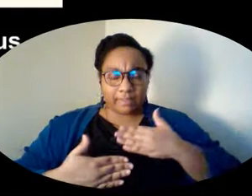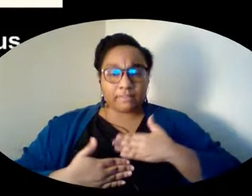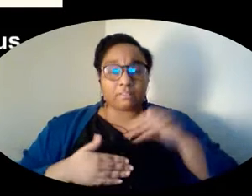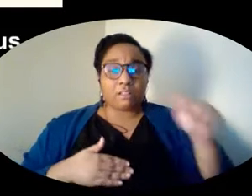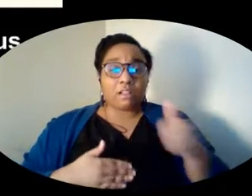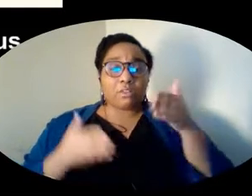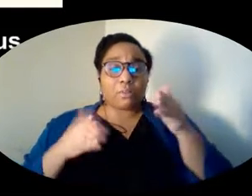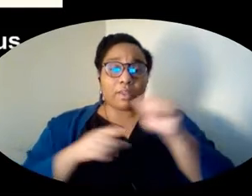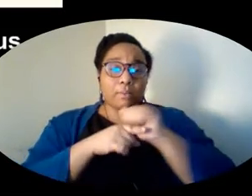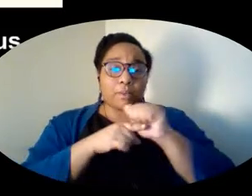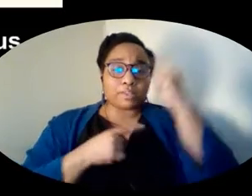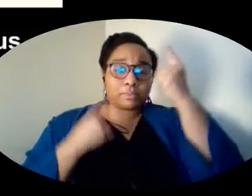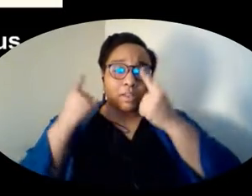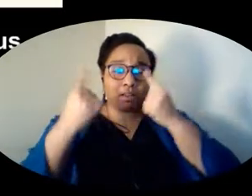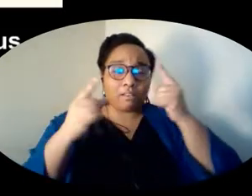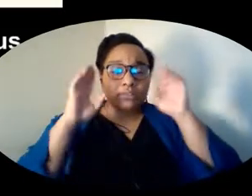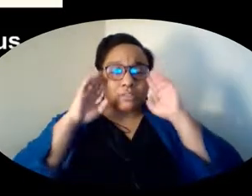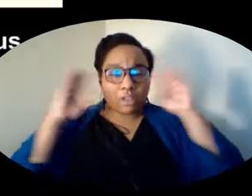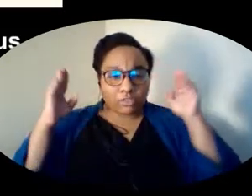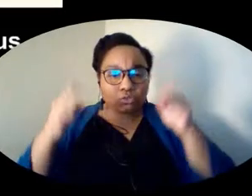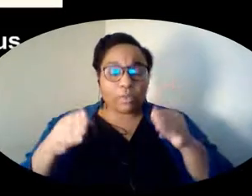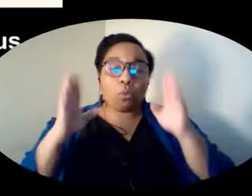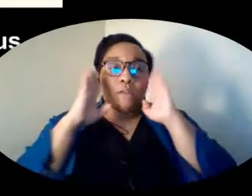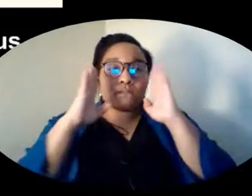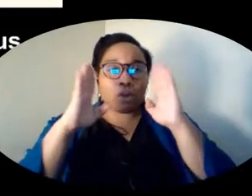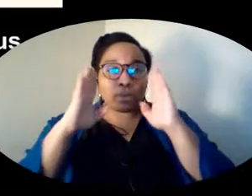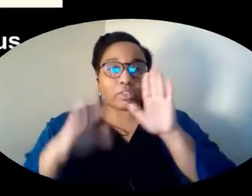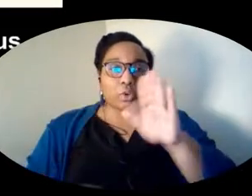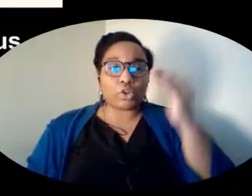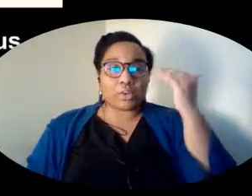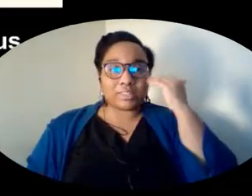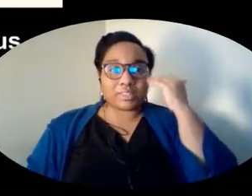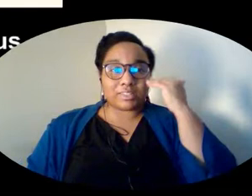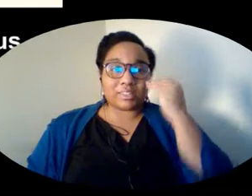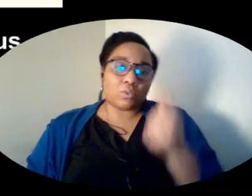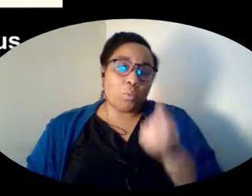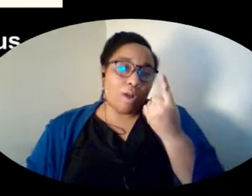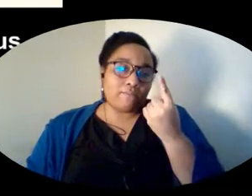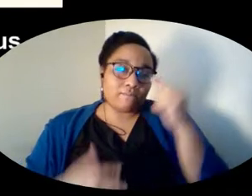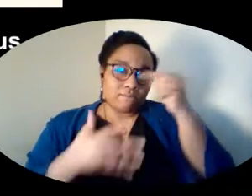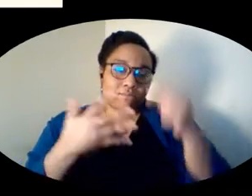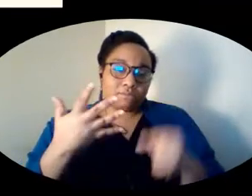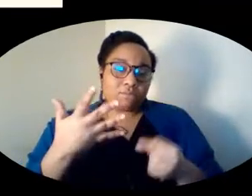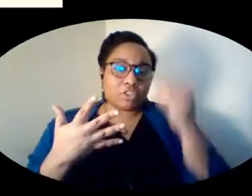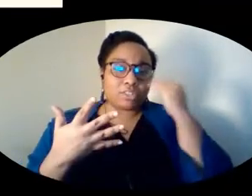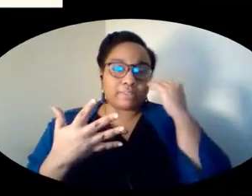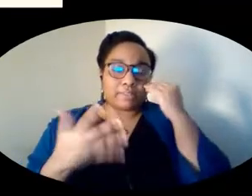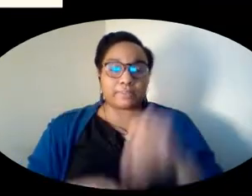Another way to practice mindfulness is to concentrate or focus on one of your senses.